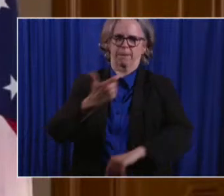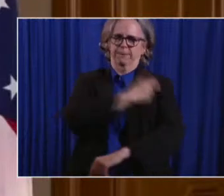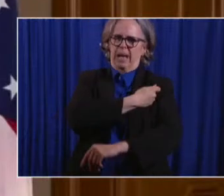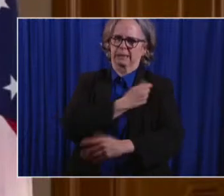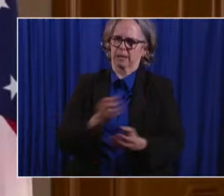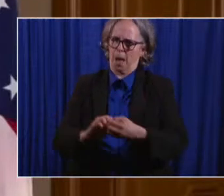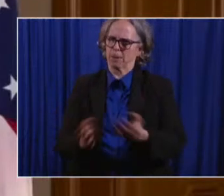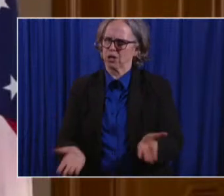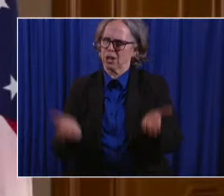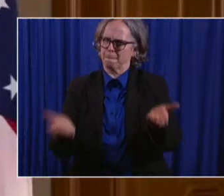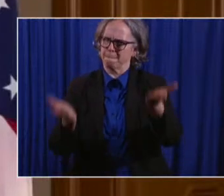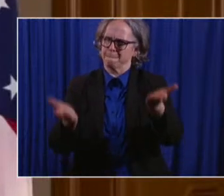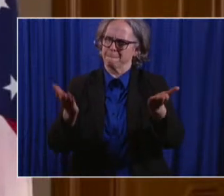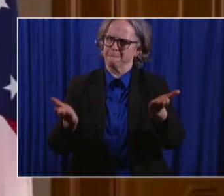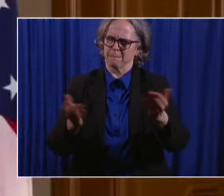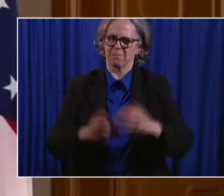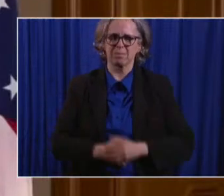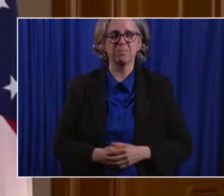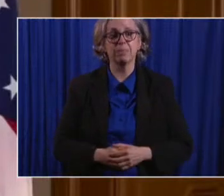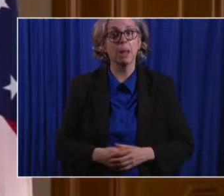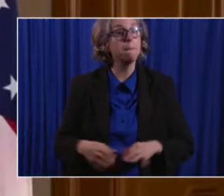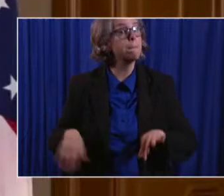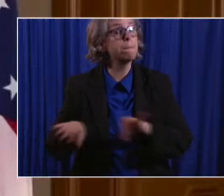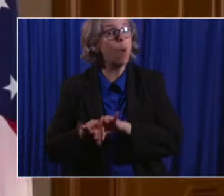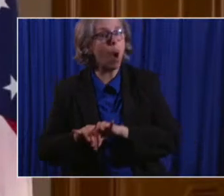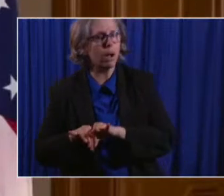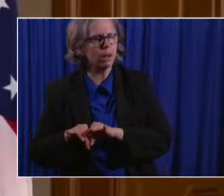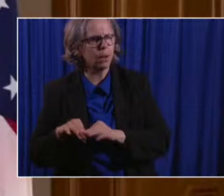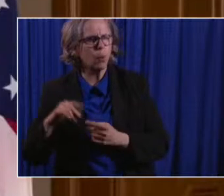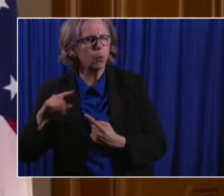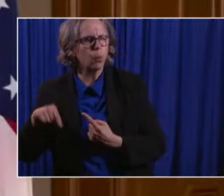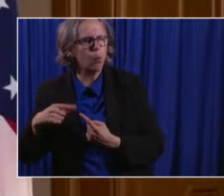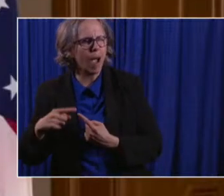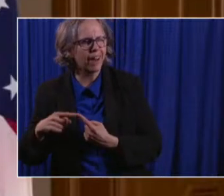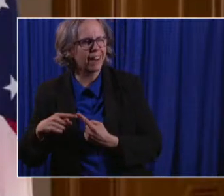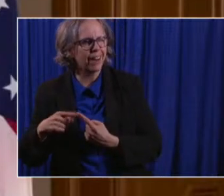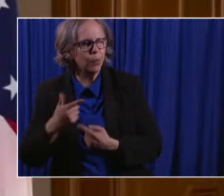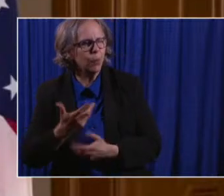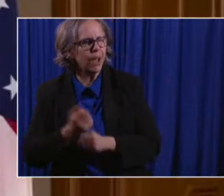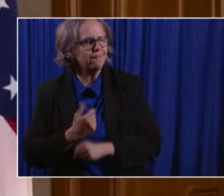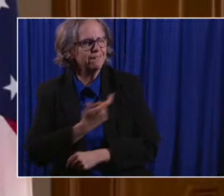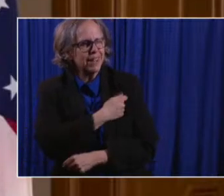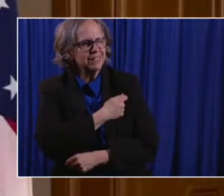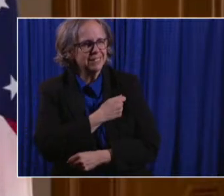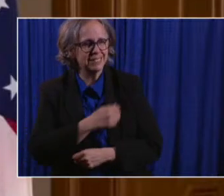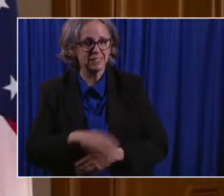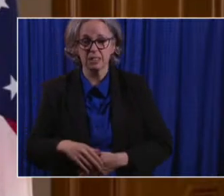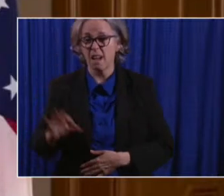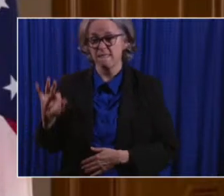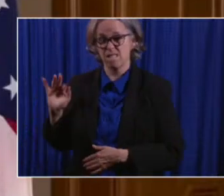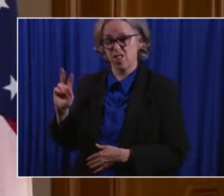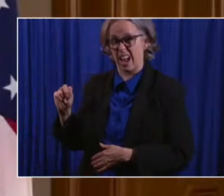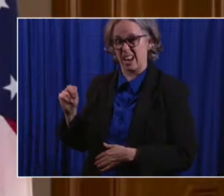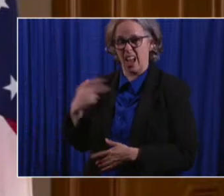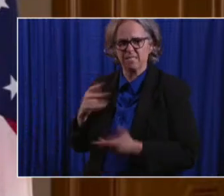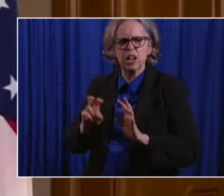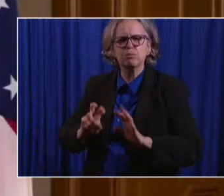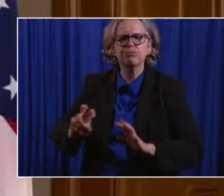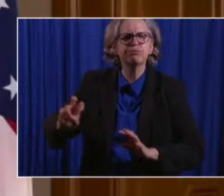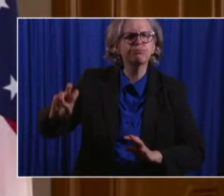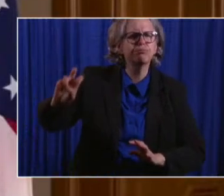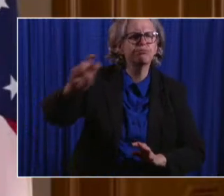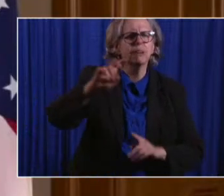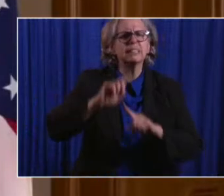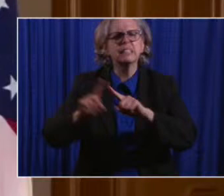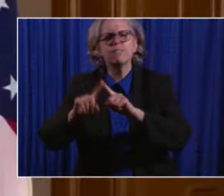also important when we get vaccinated. As Fran and I traveled around and talked to people around the state and tried to understand,